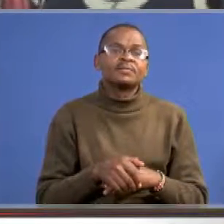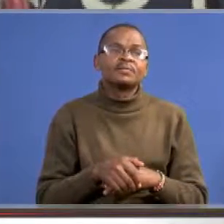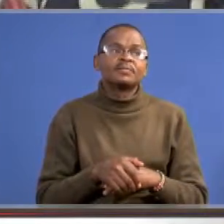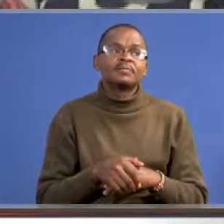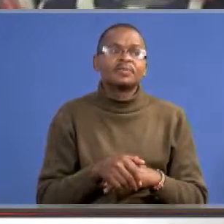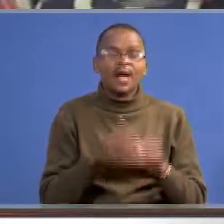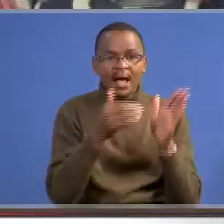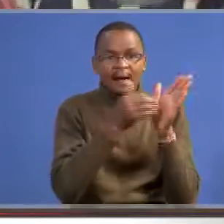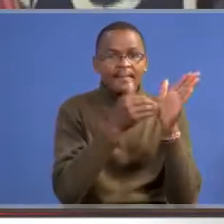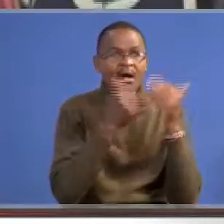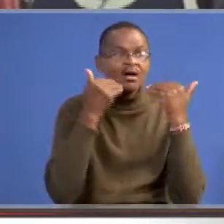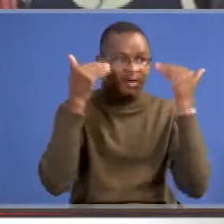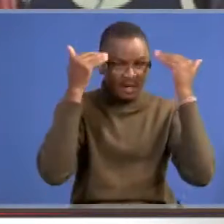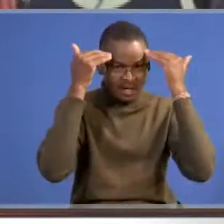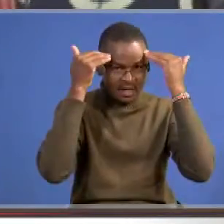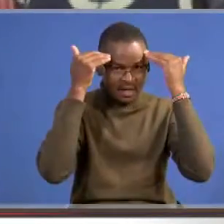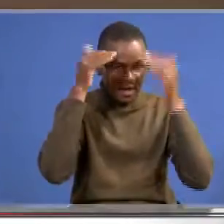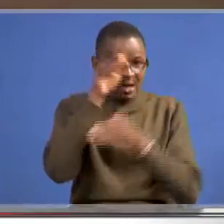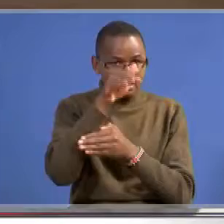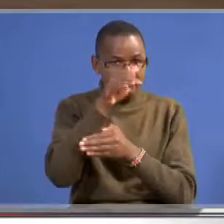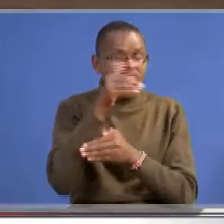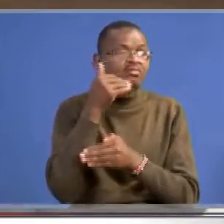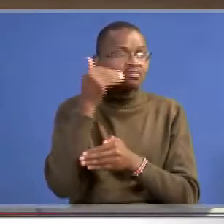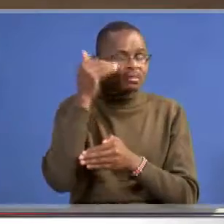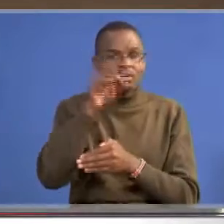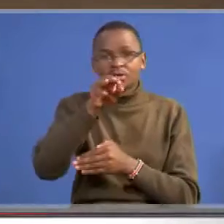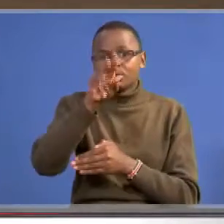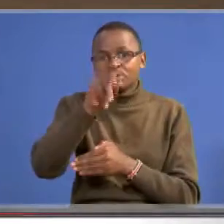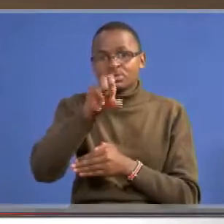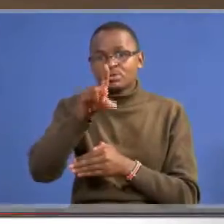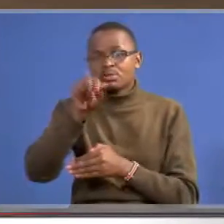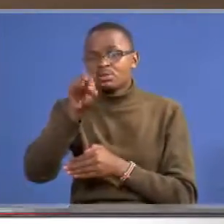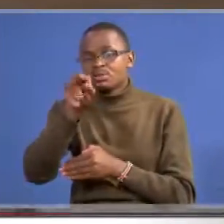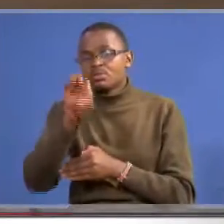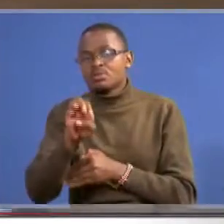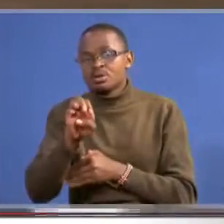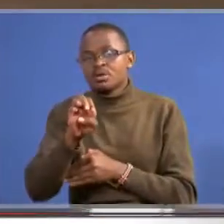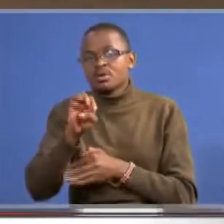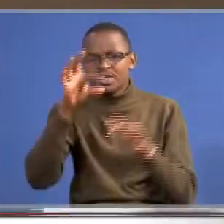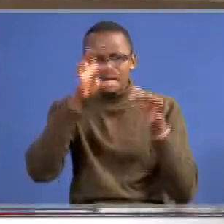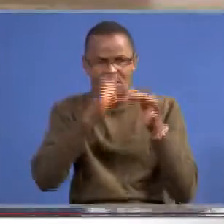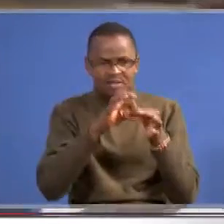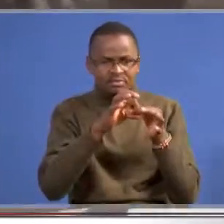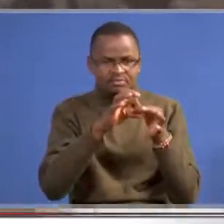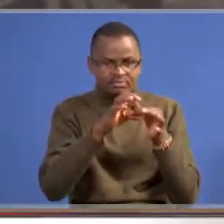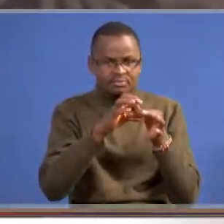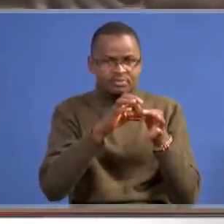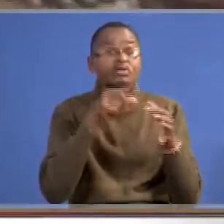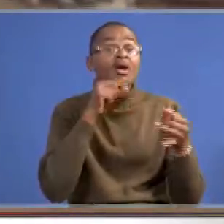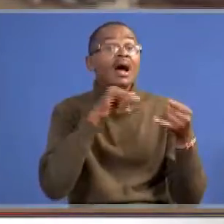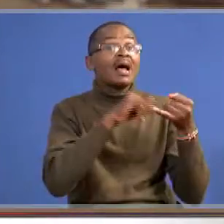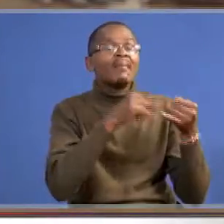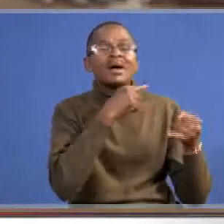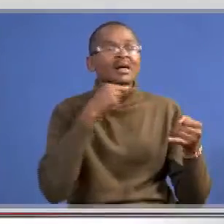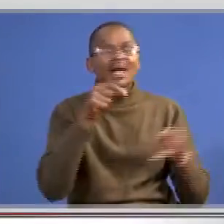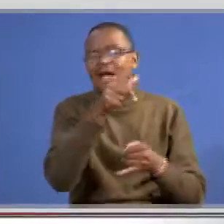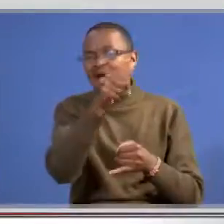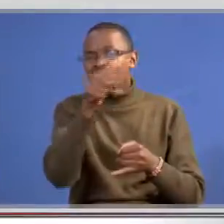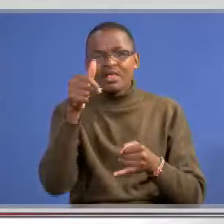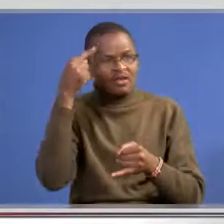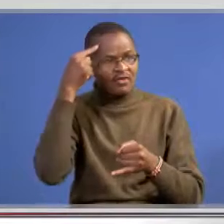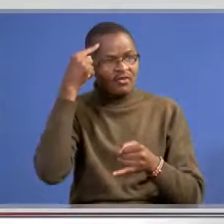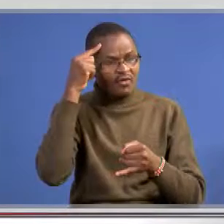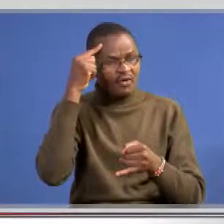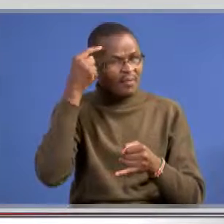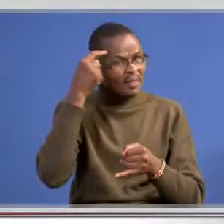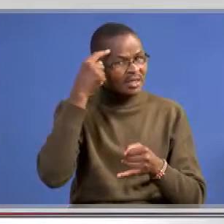A Machakos court has ordered Magistrate Pauline Omungala Chesang, linked to husband's killing, and others accused to go for